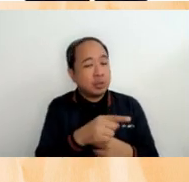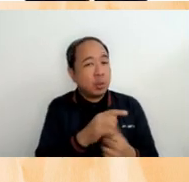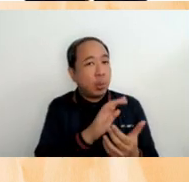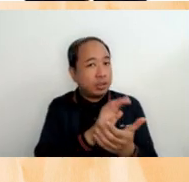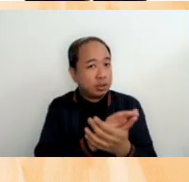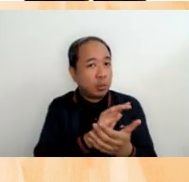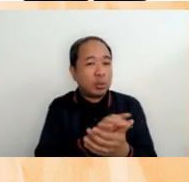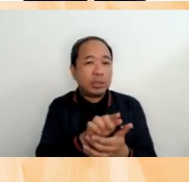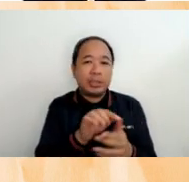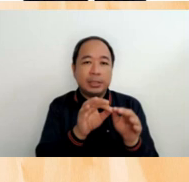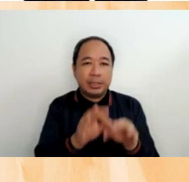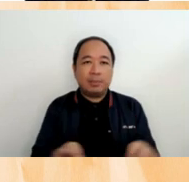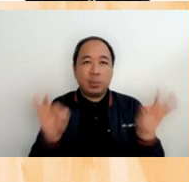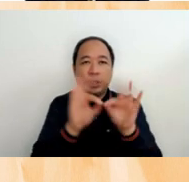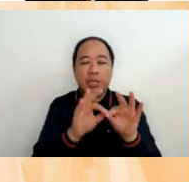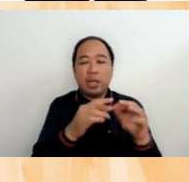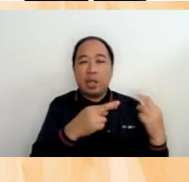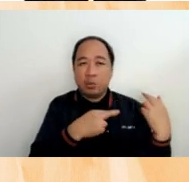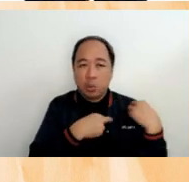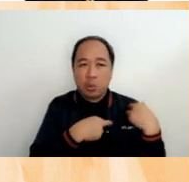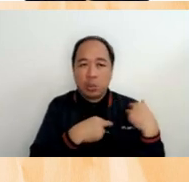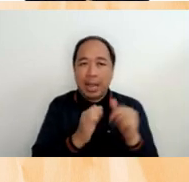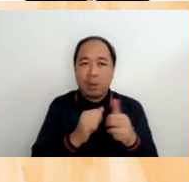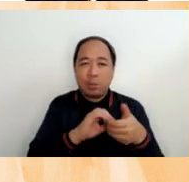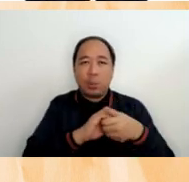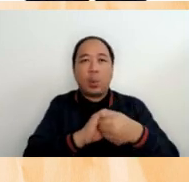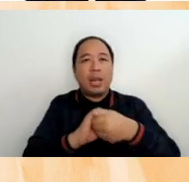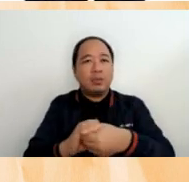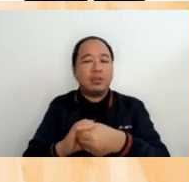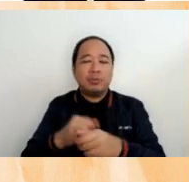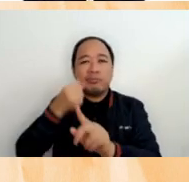and adolescents. Studies actually show that school